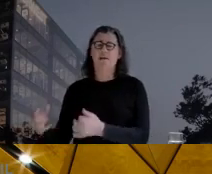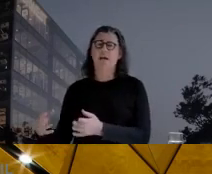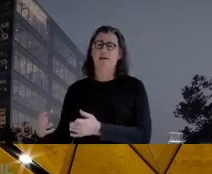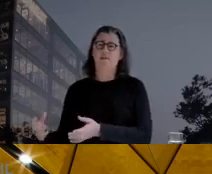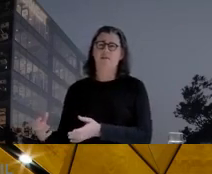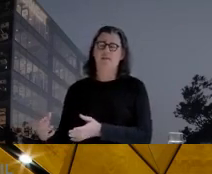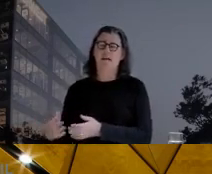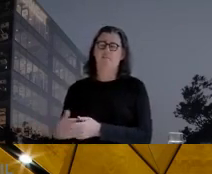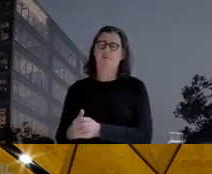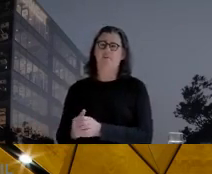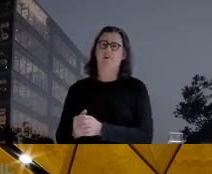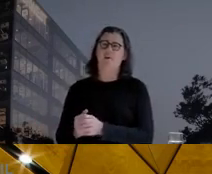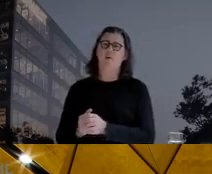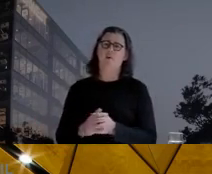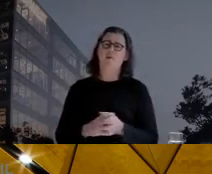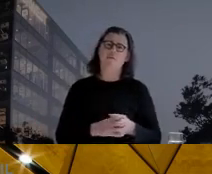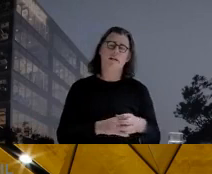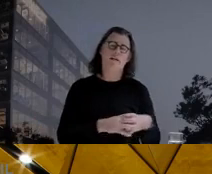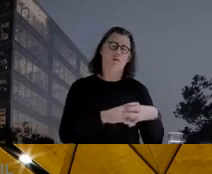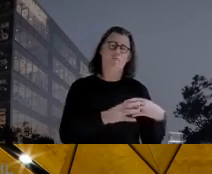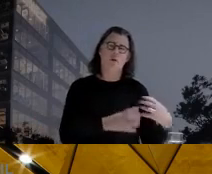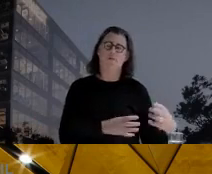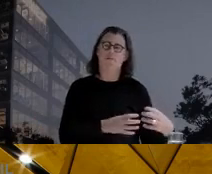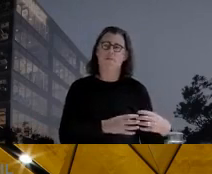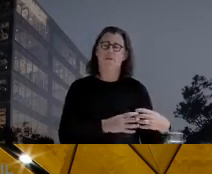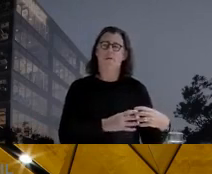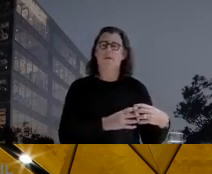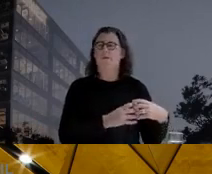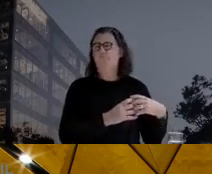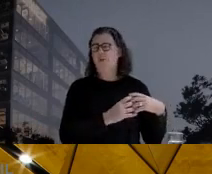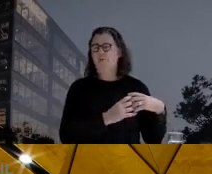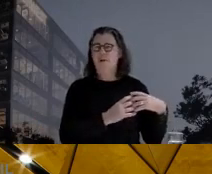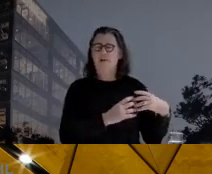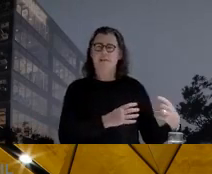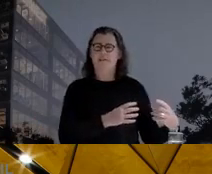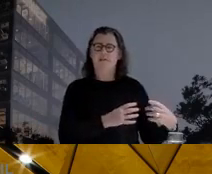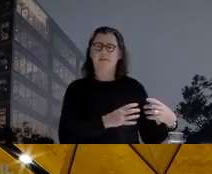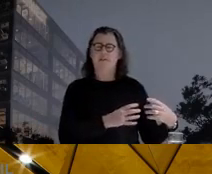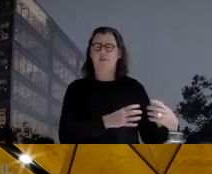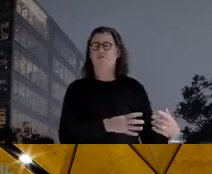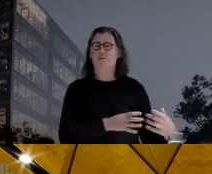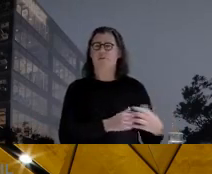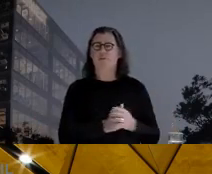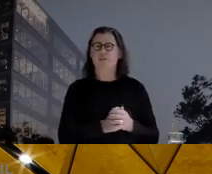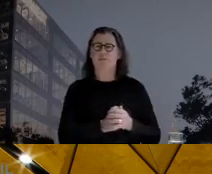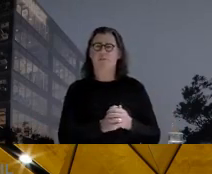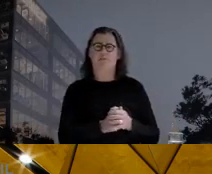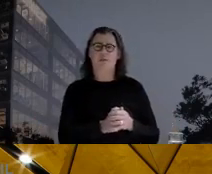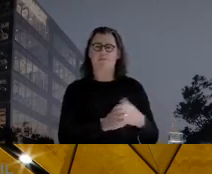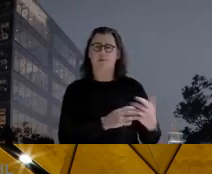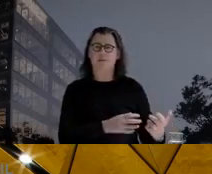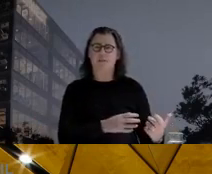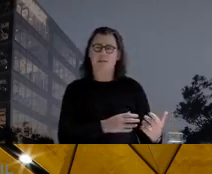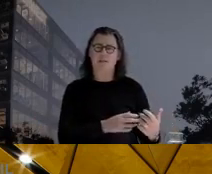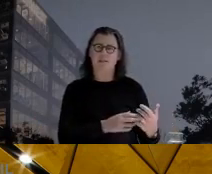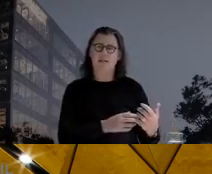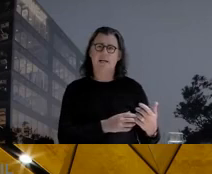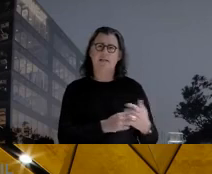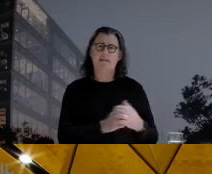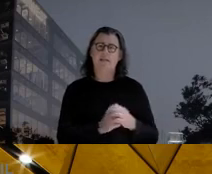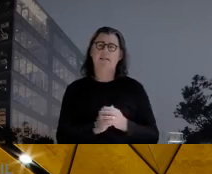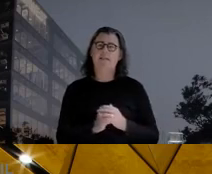really fine heritage examples or really robust, 19th century industrial buildings with great beauty